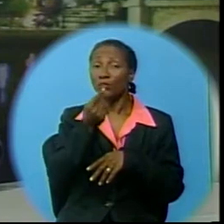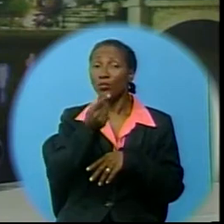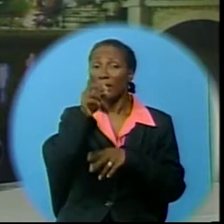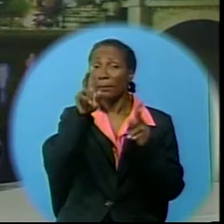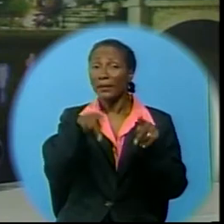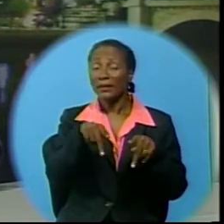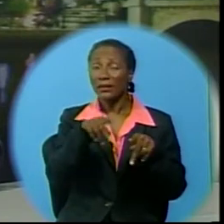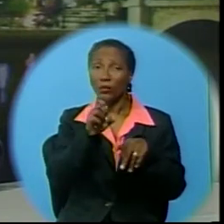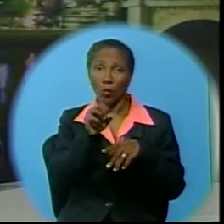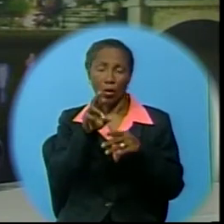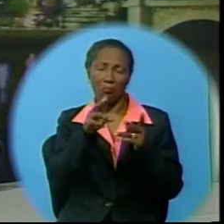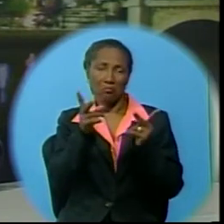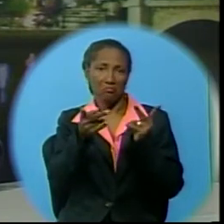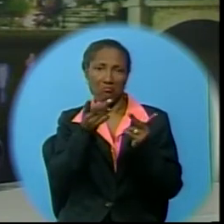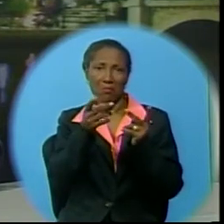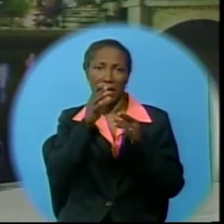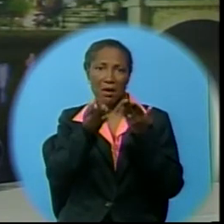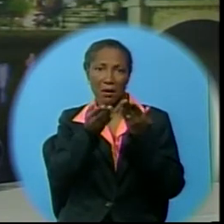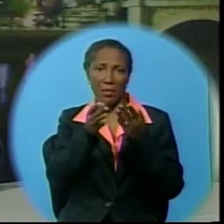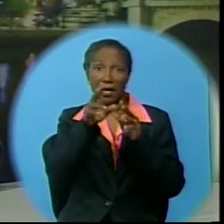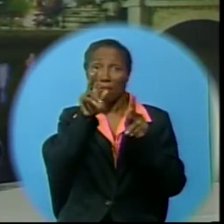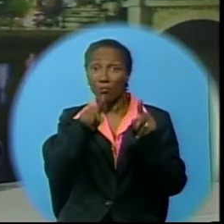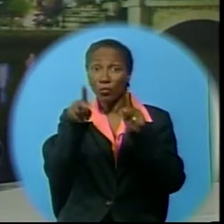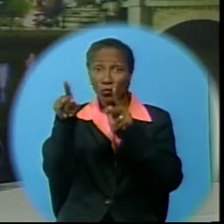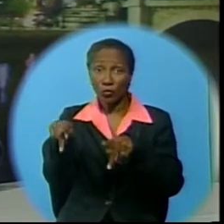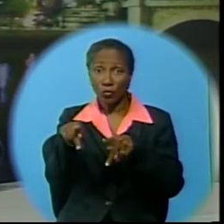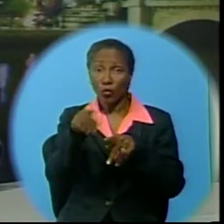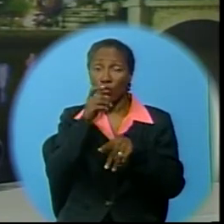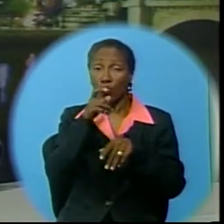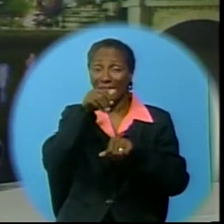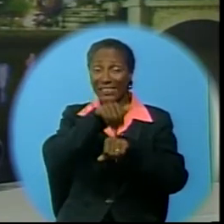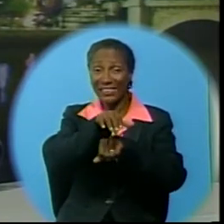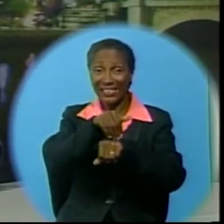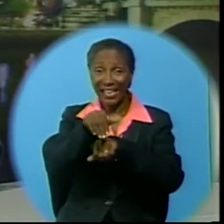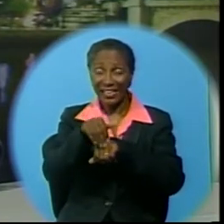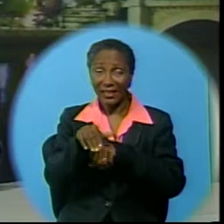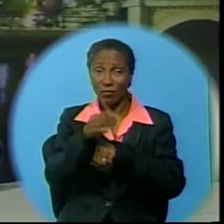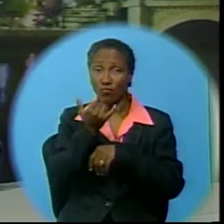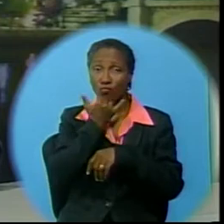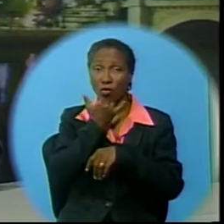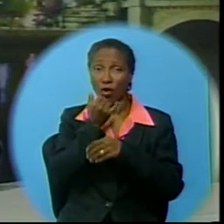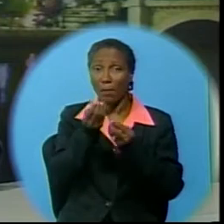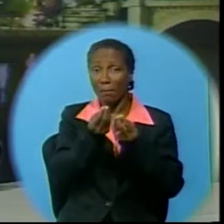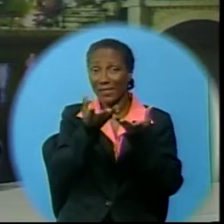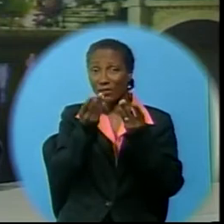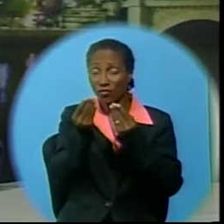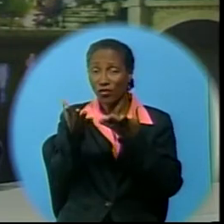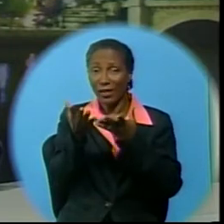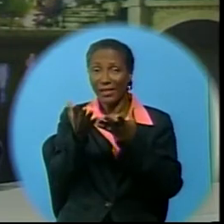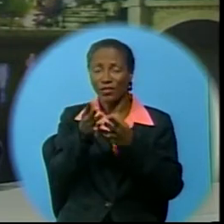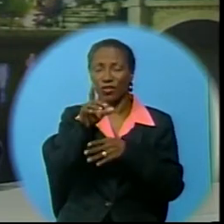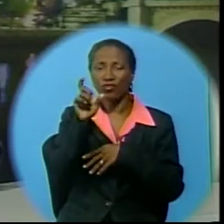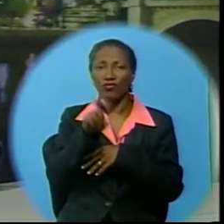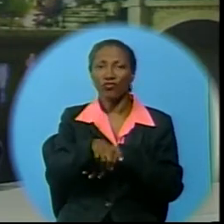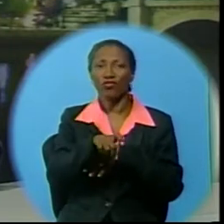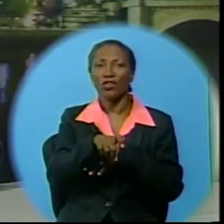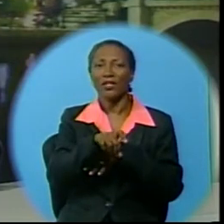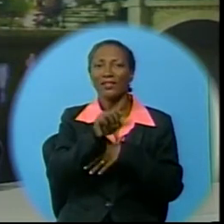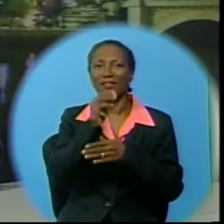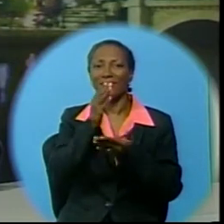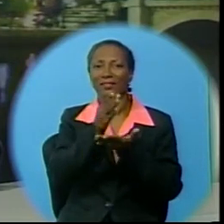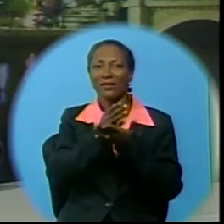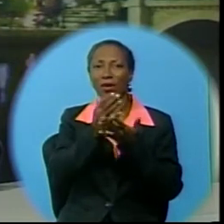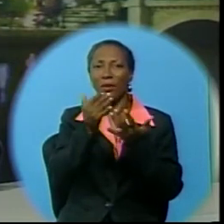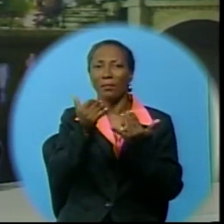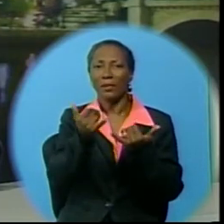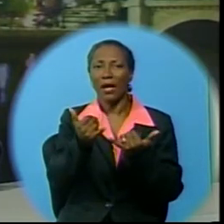these messages out to desist from doing so immediately. Mr. Dupini says official tips from Crime Stoppers Barbados can be